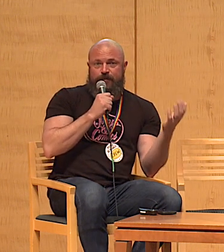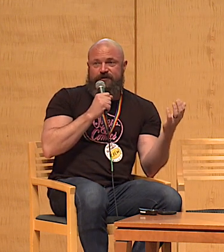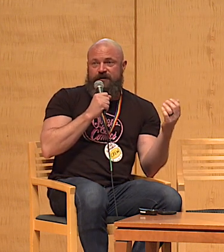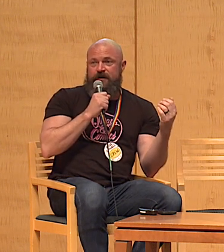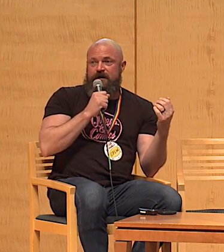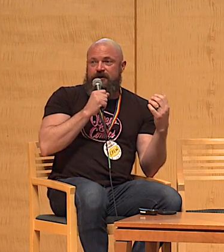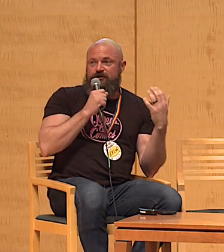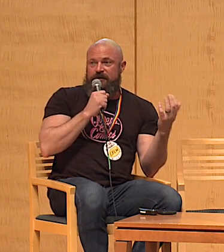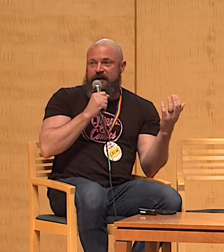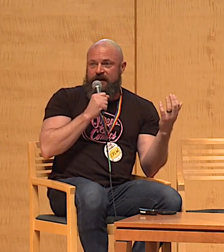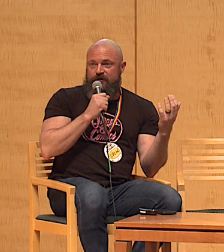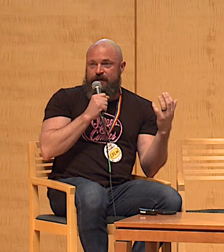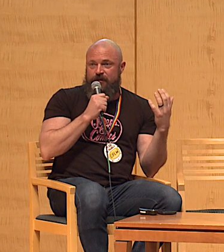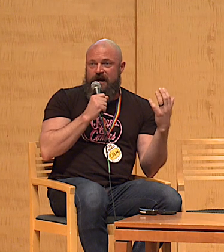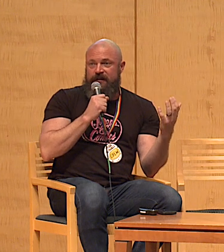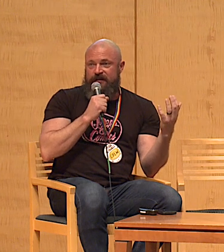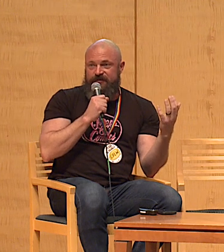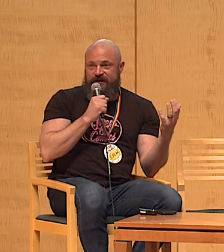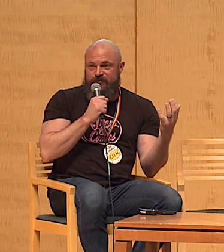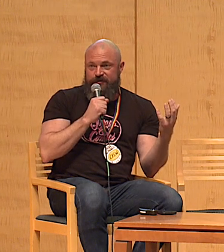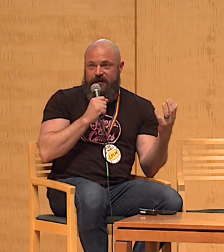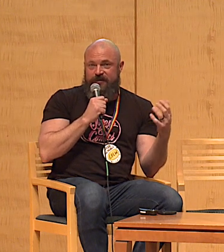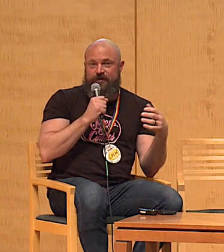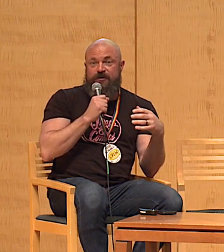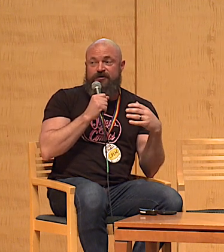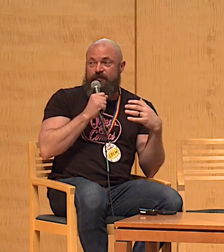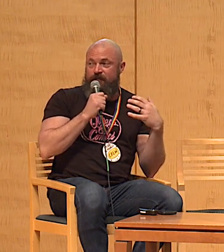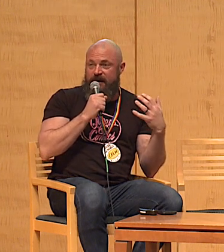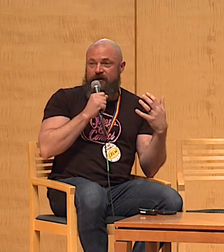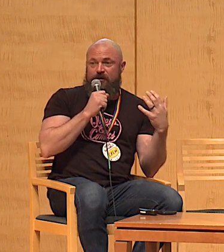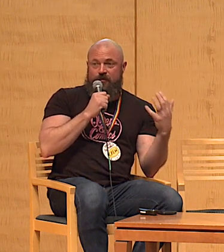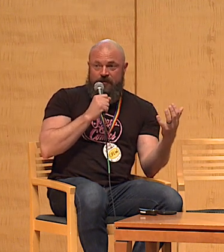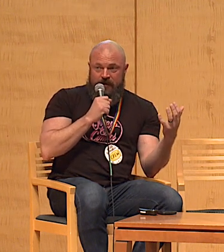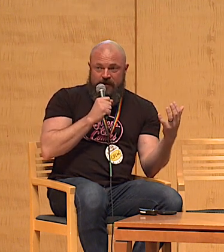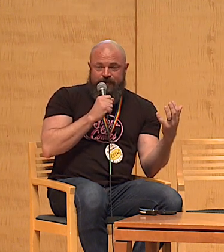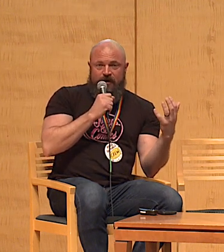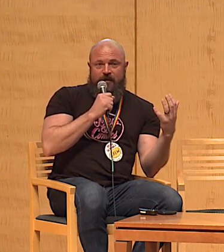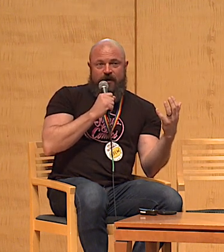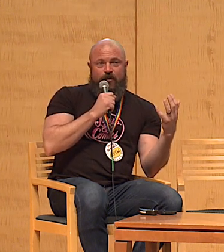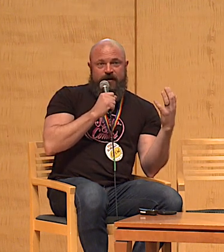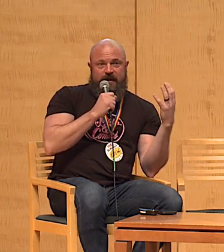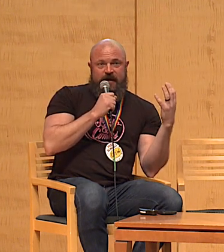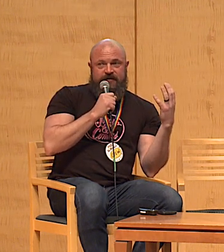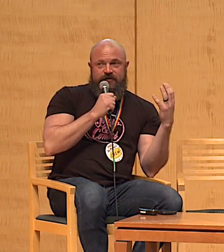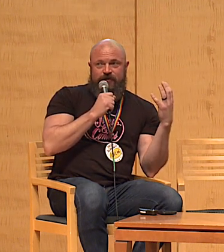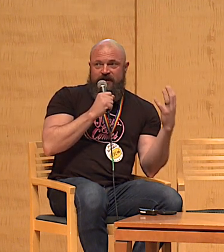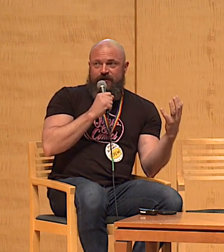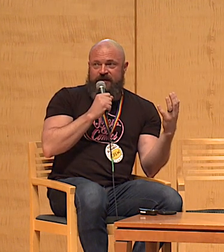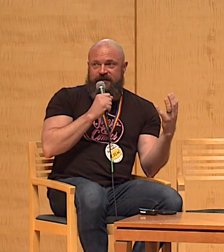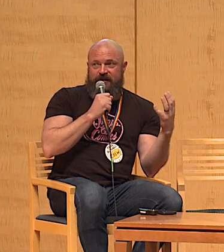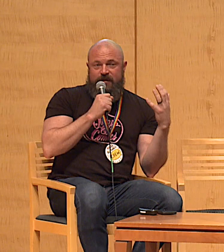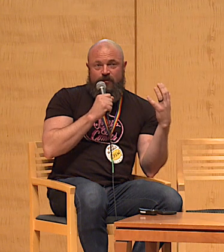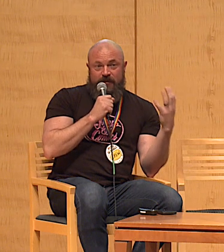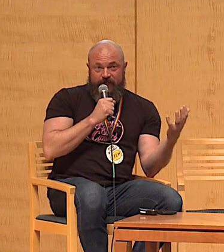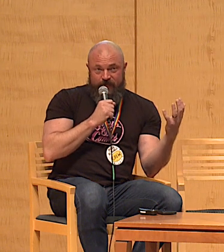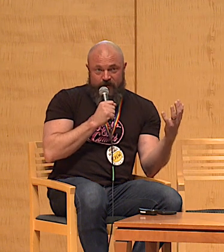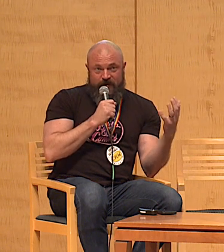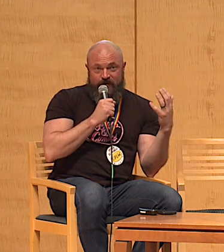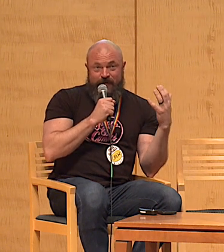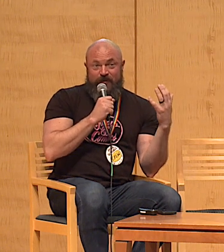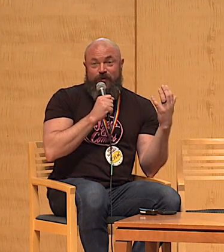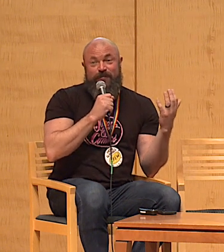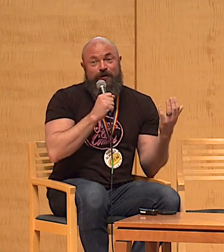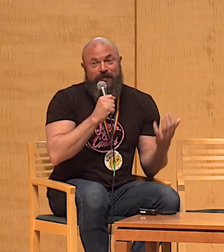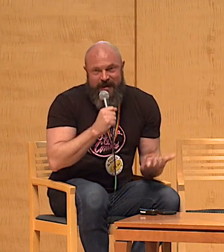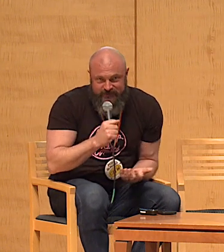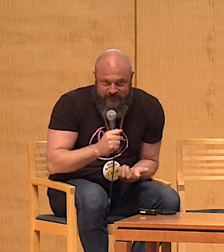color, a queer person, you shouldn't let other people colonize your sexual space, right? You should be making your own erotic work and doing that authentically, and people will love you for it, and